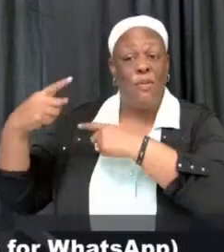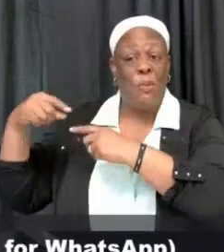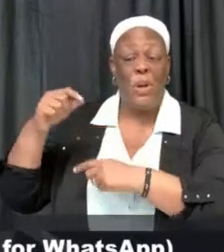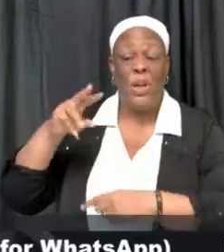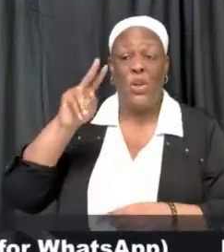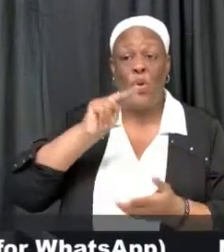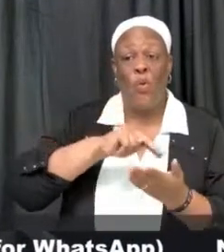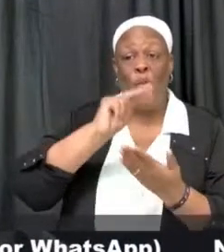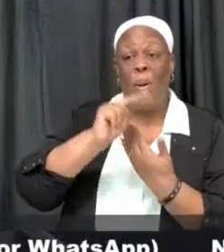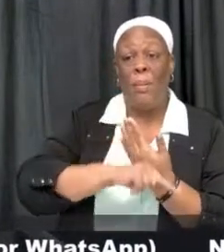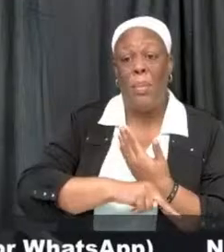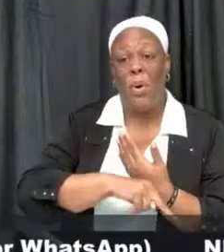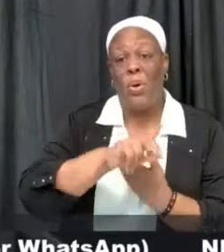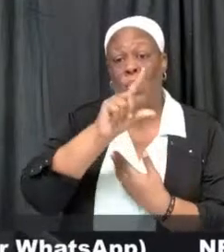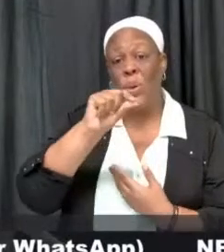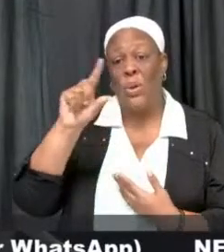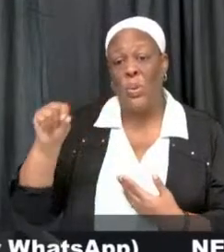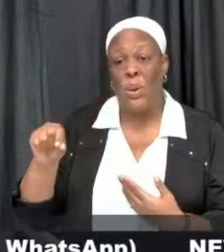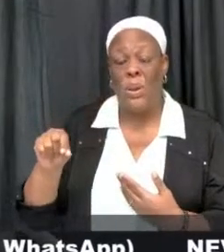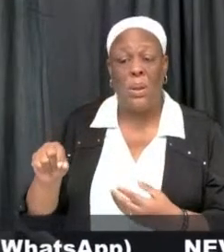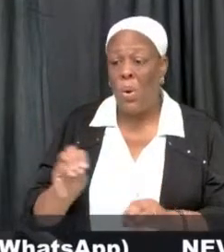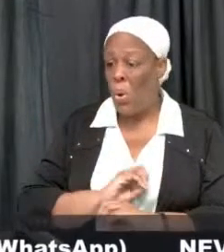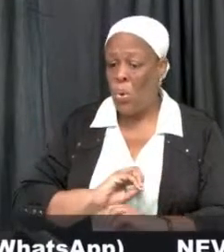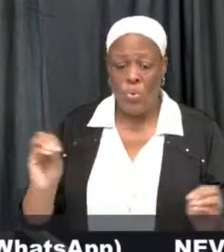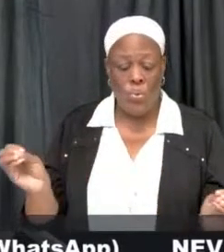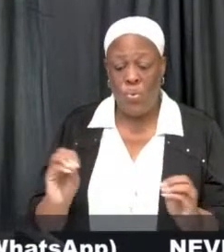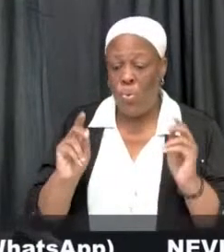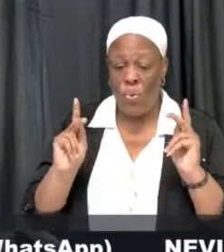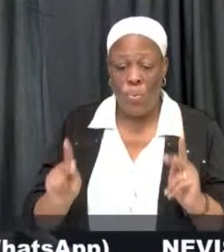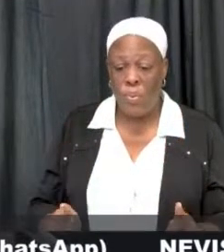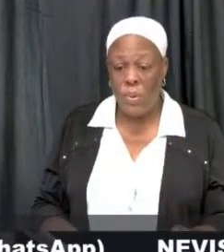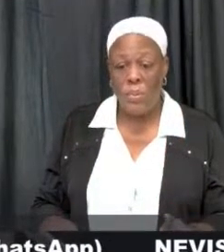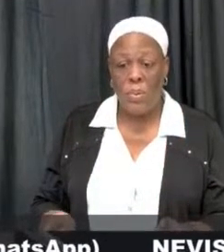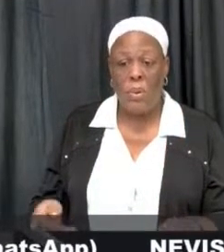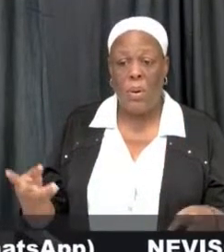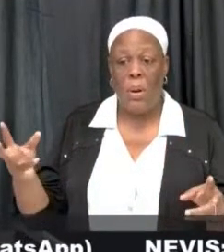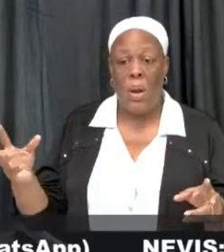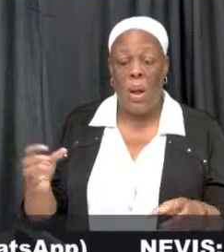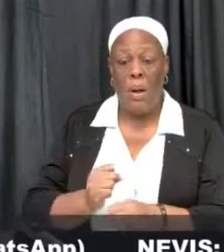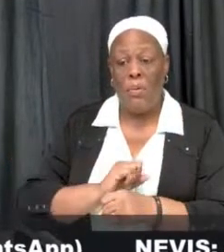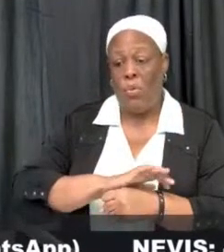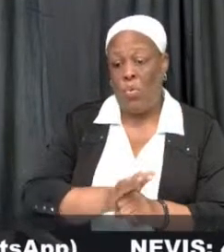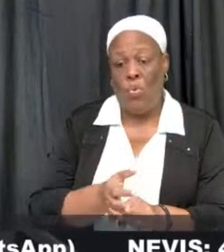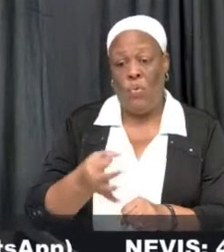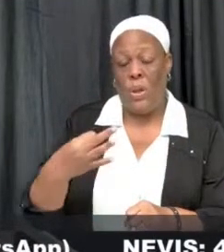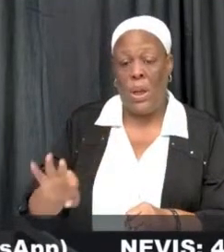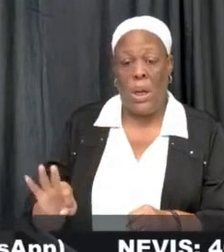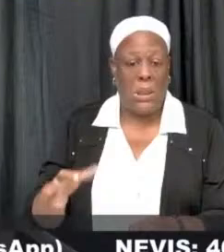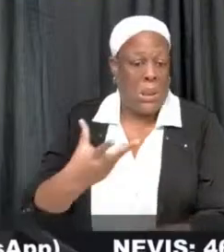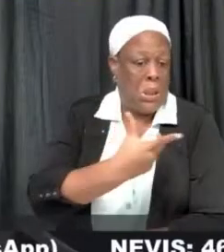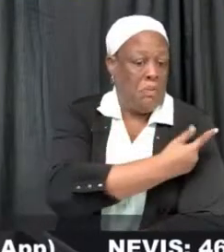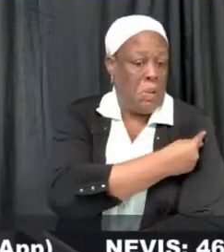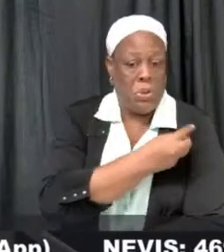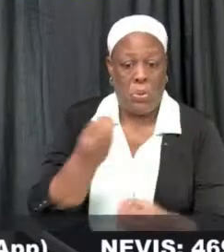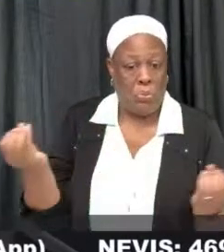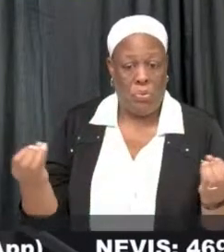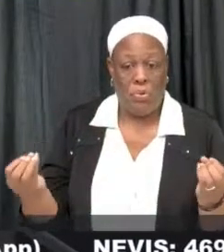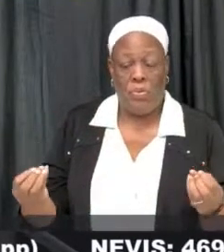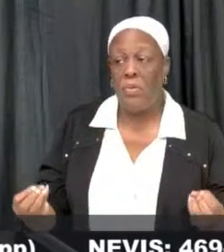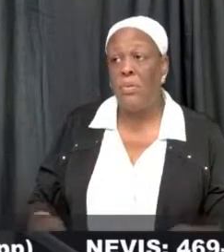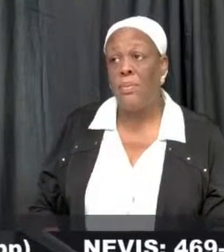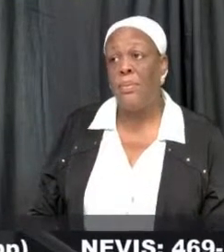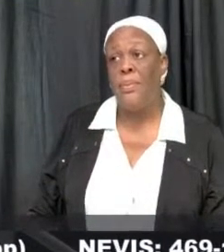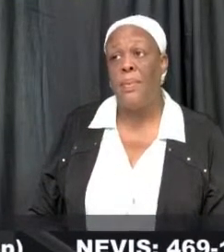at a time when no country in the hemisphere was engaged in any COVID-19 vaccination